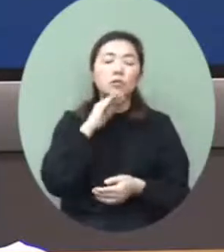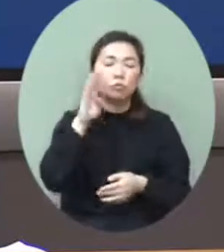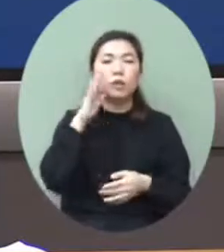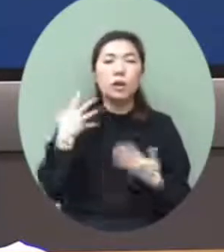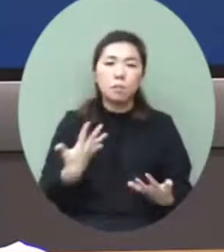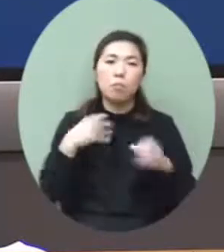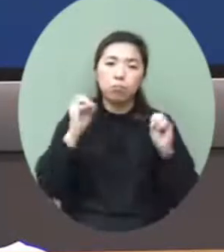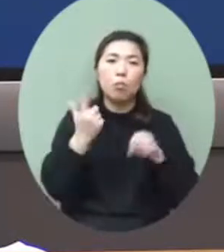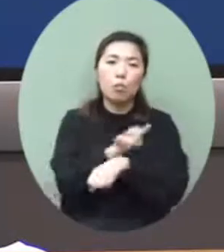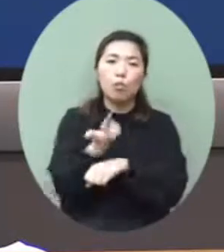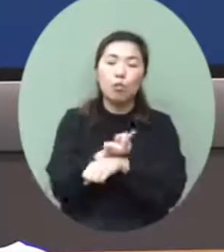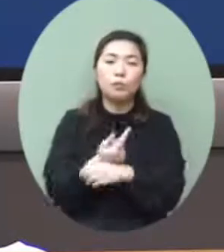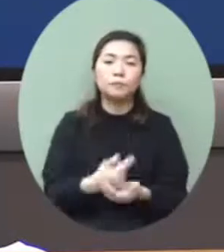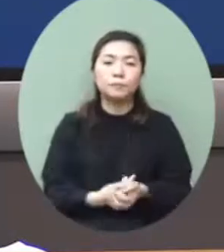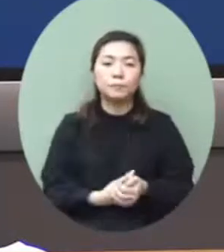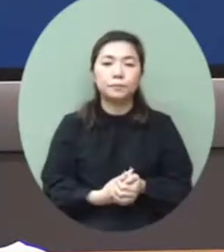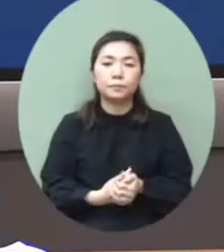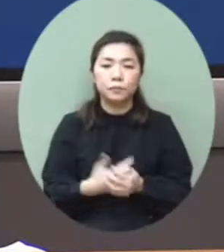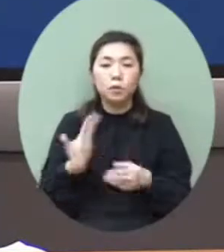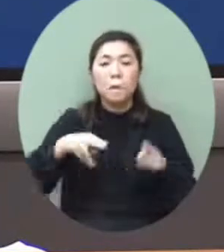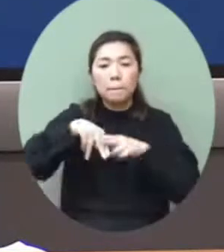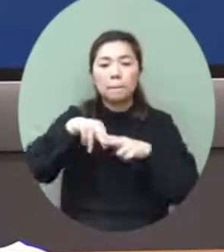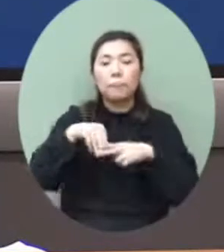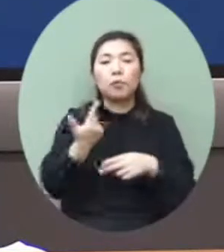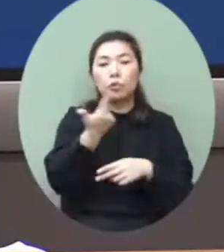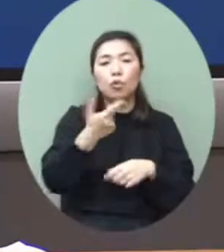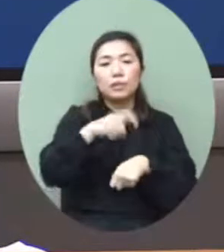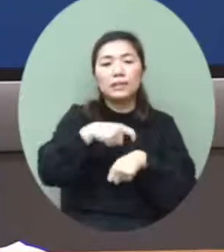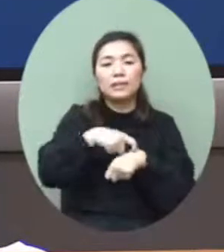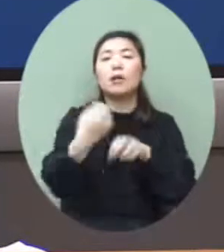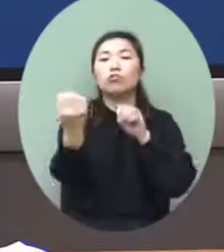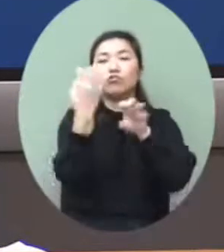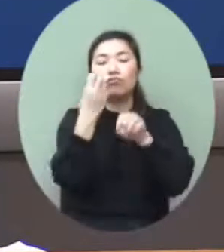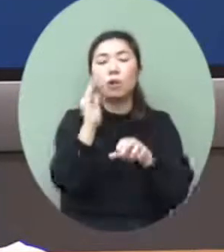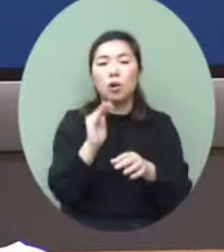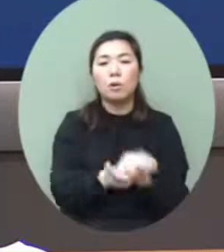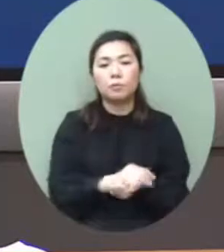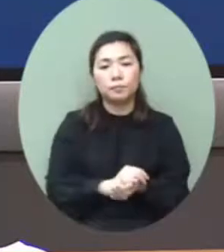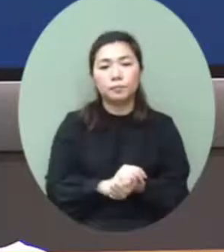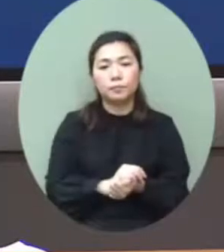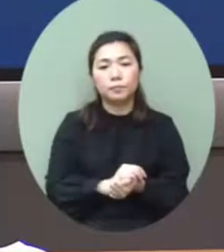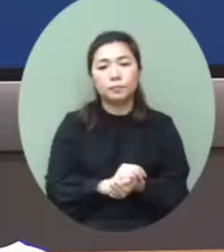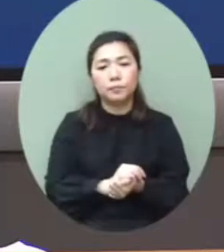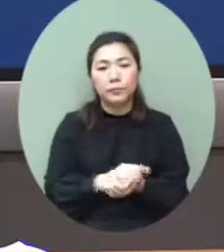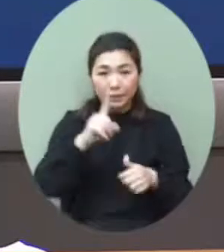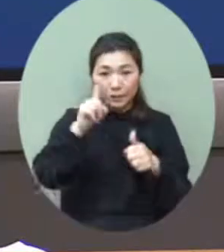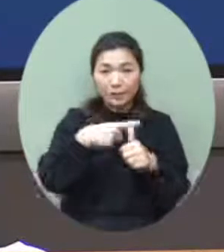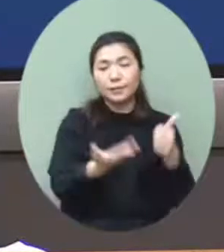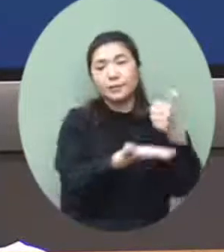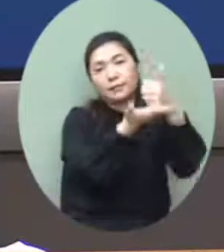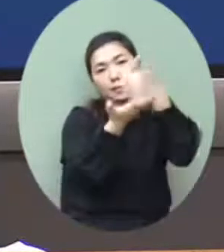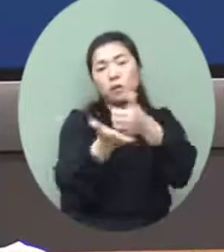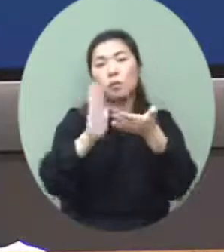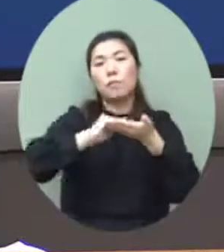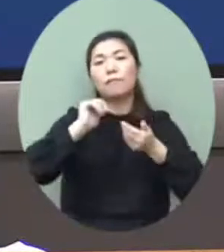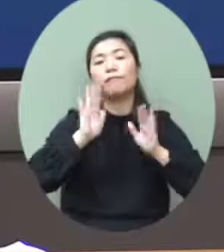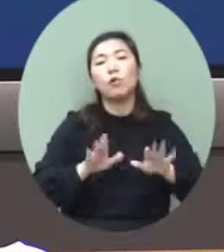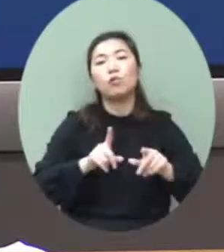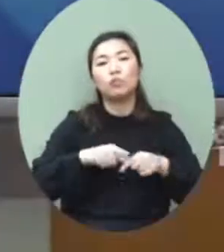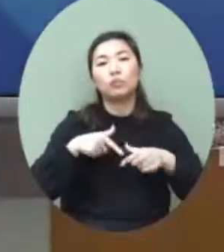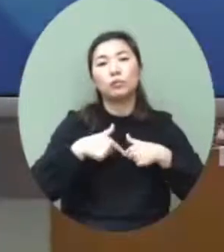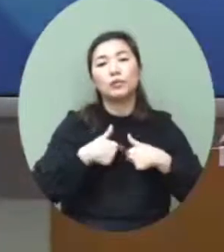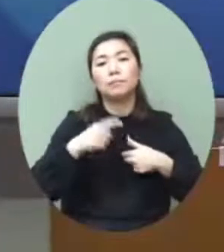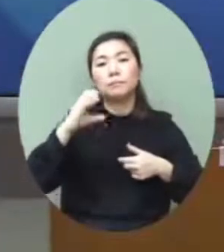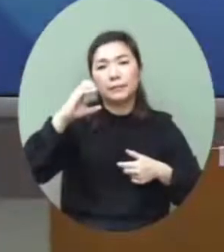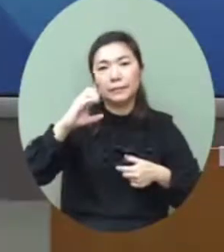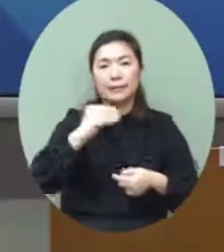of face-to-face classes. I took a little bit longer time in my report, so I can reserve more time for